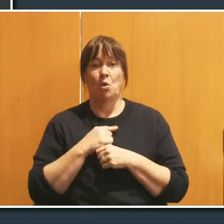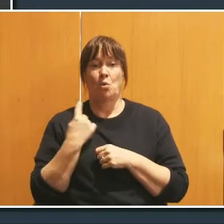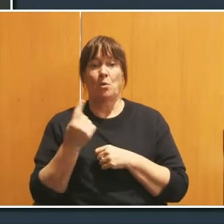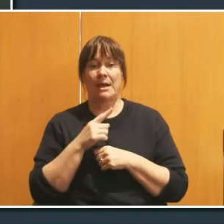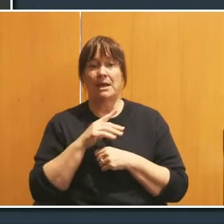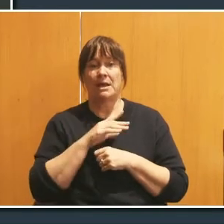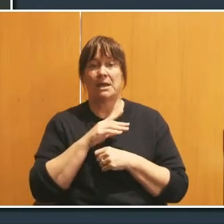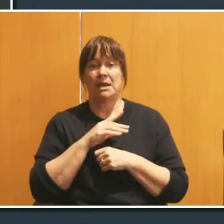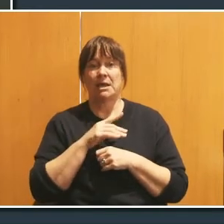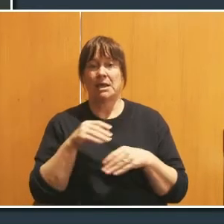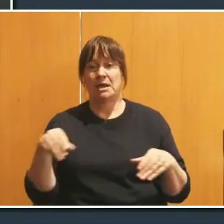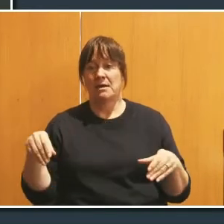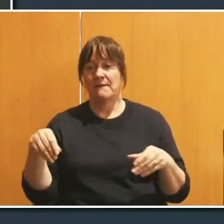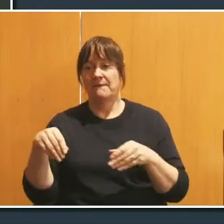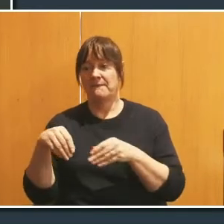previous